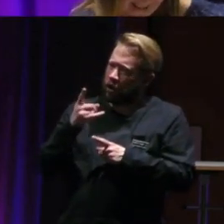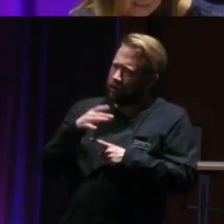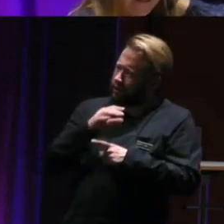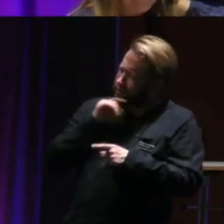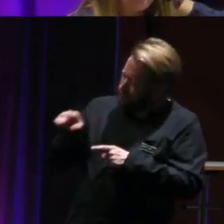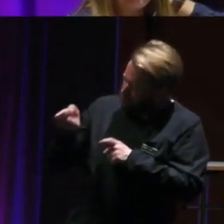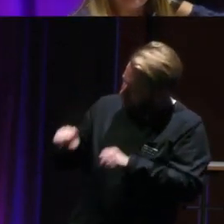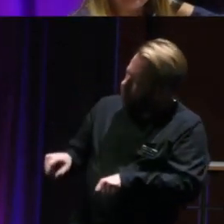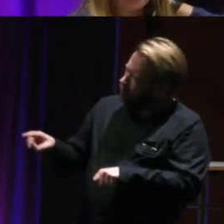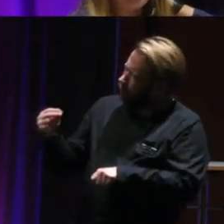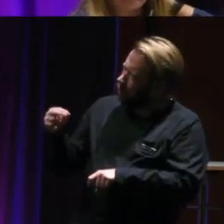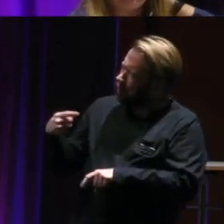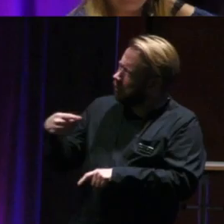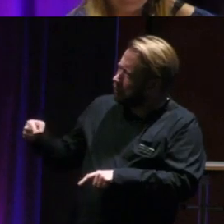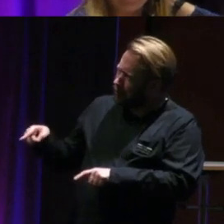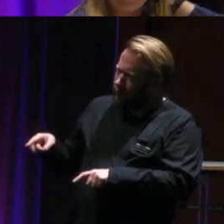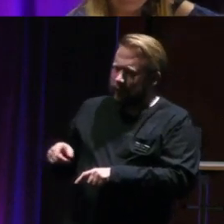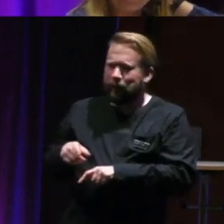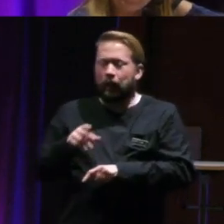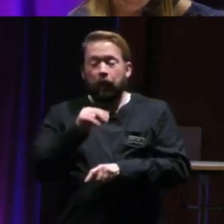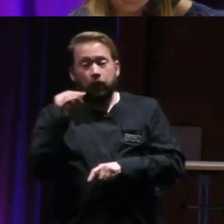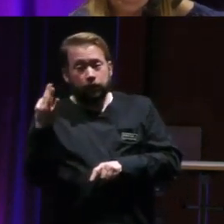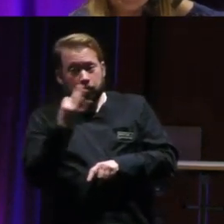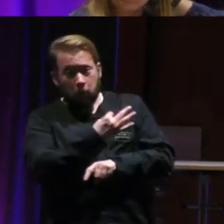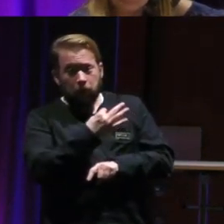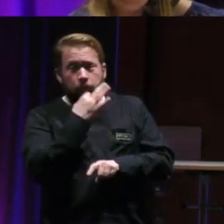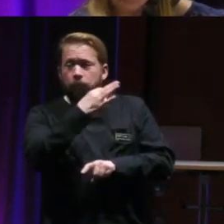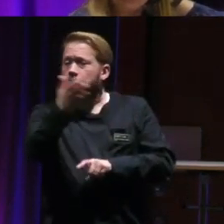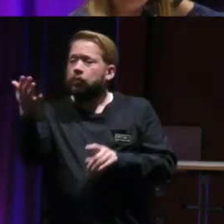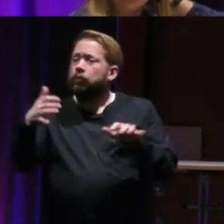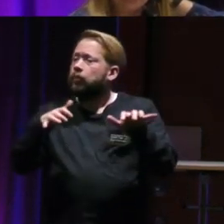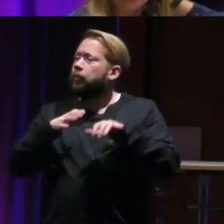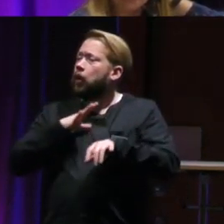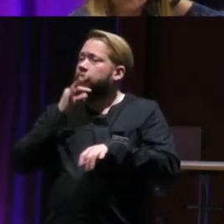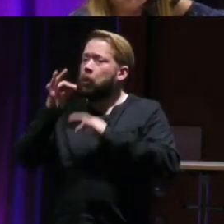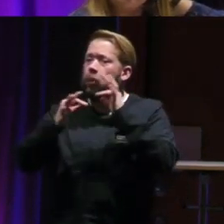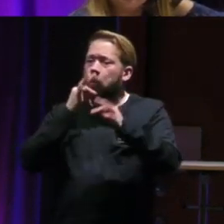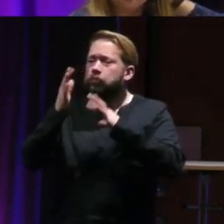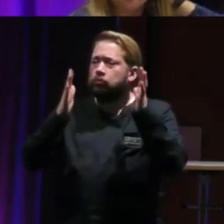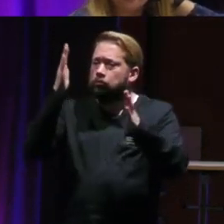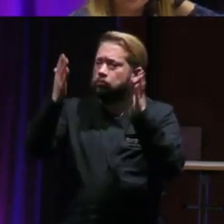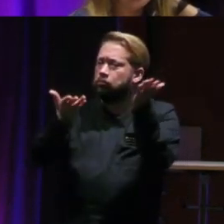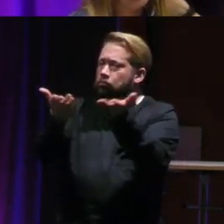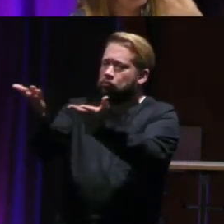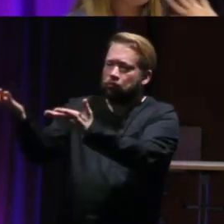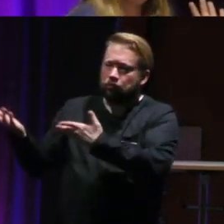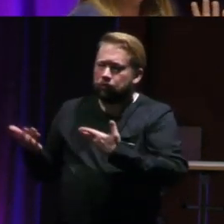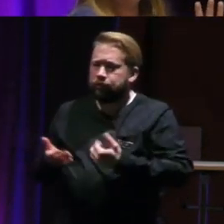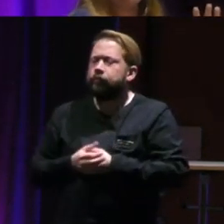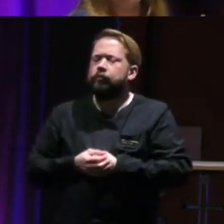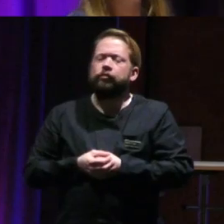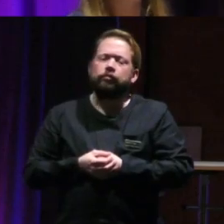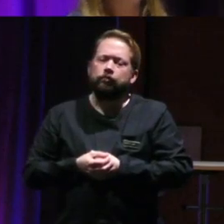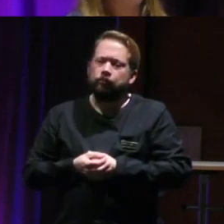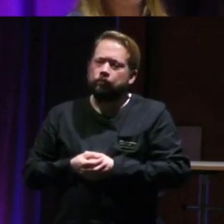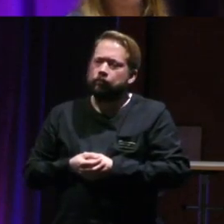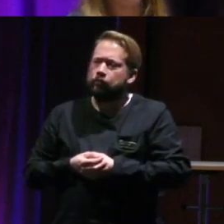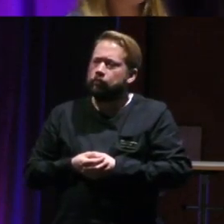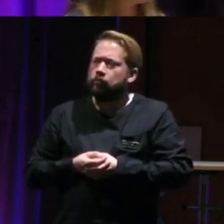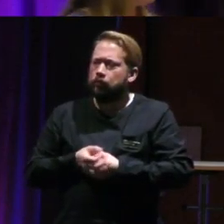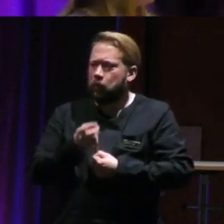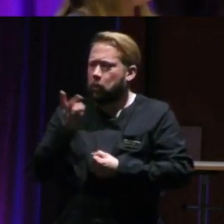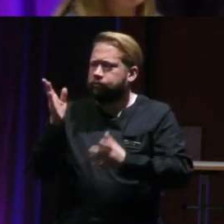We have some. We have more time if there are any questions from the audience. I'm sitting a little bit strange.